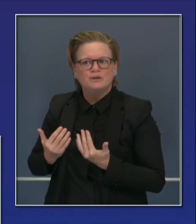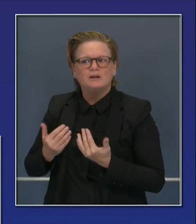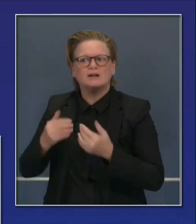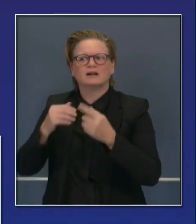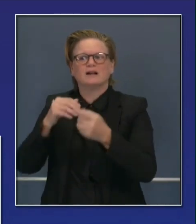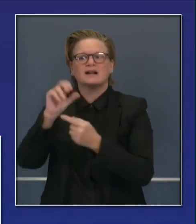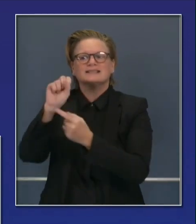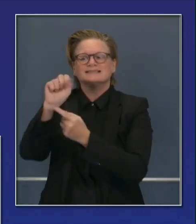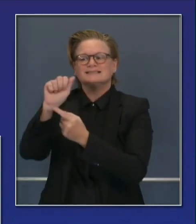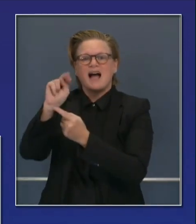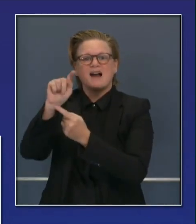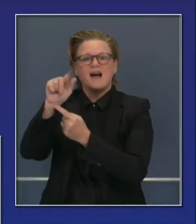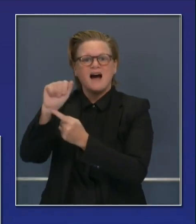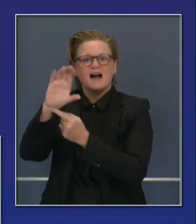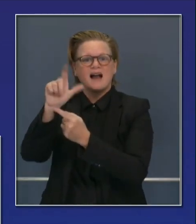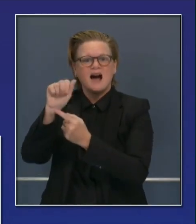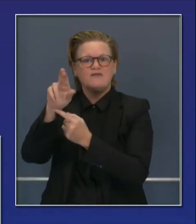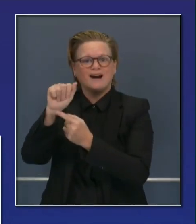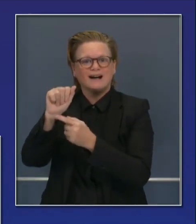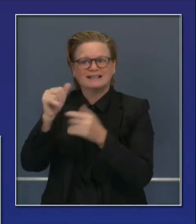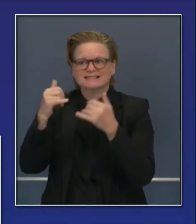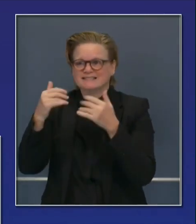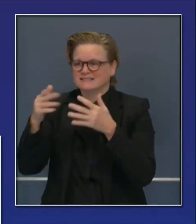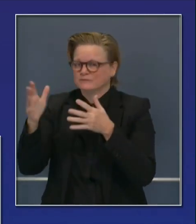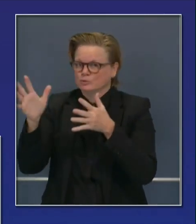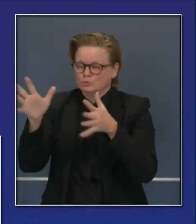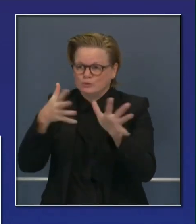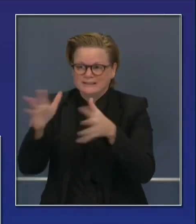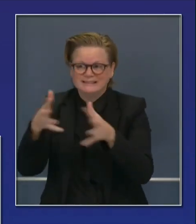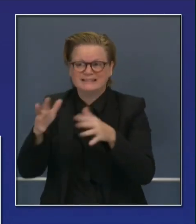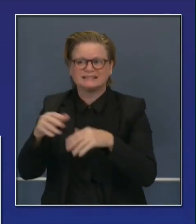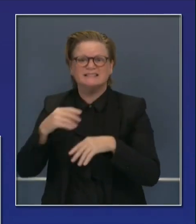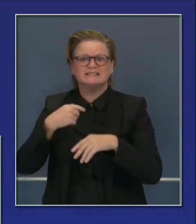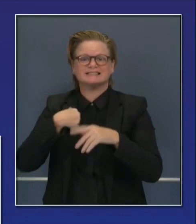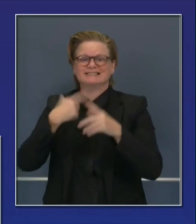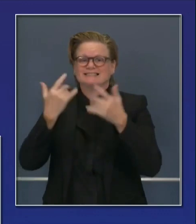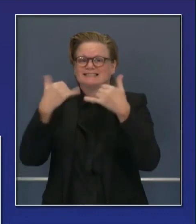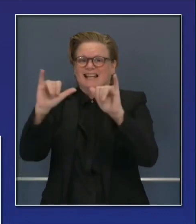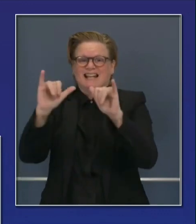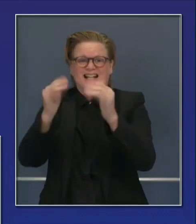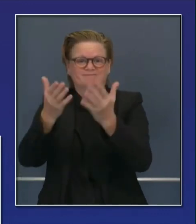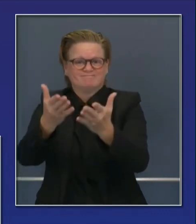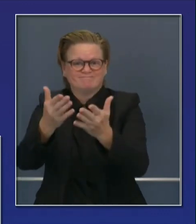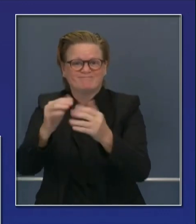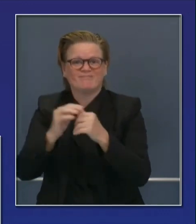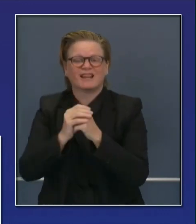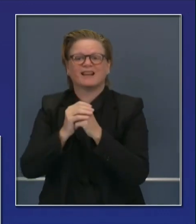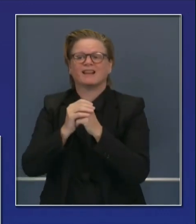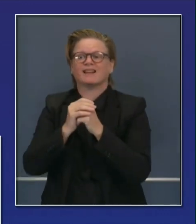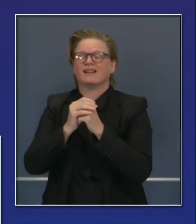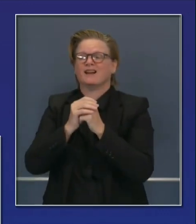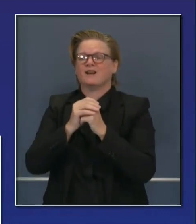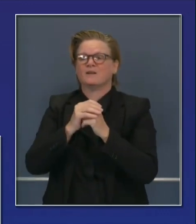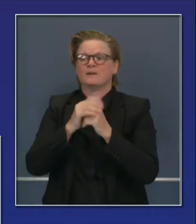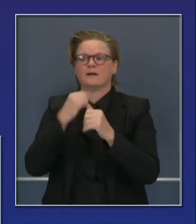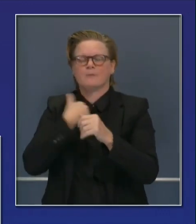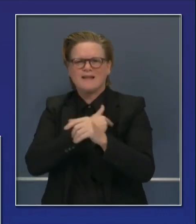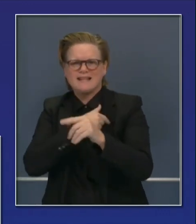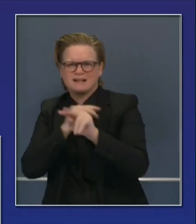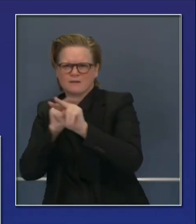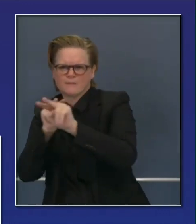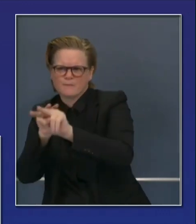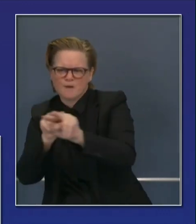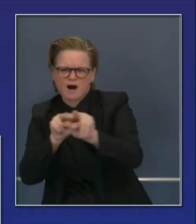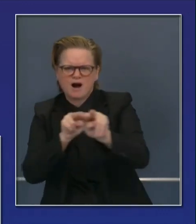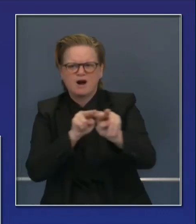days have been quite intense. They're peaking later this afternoon into the early evening. We have been monitoring a number of fires, one in